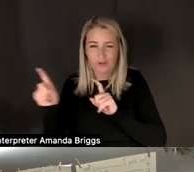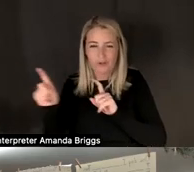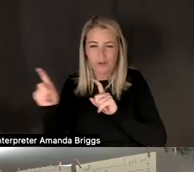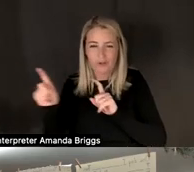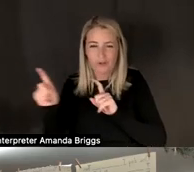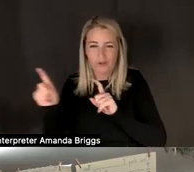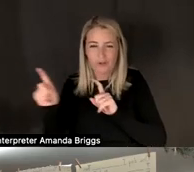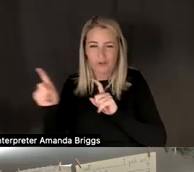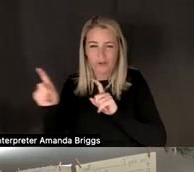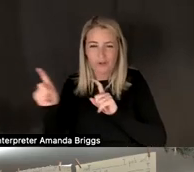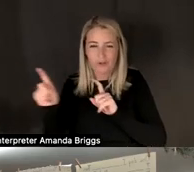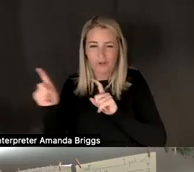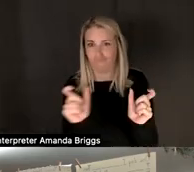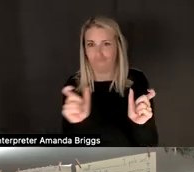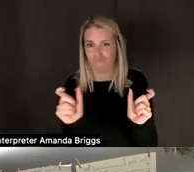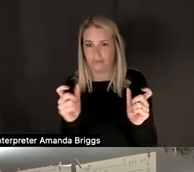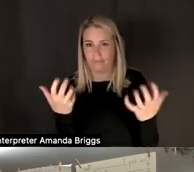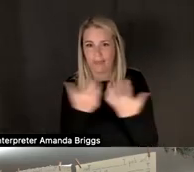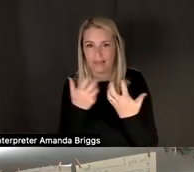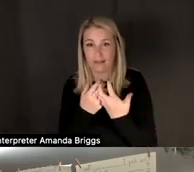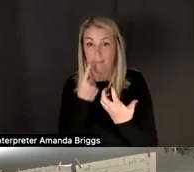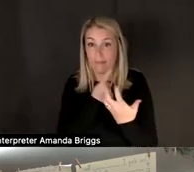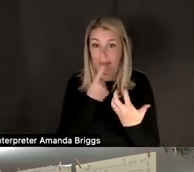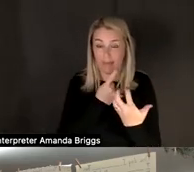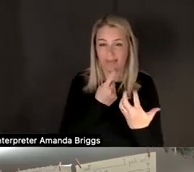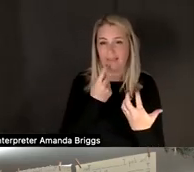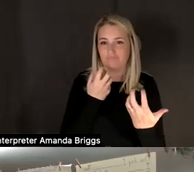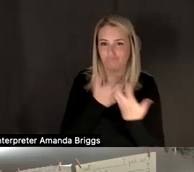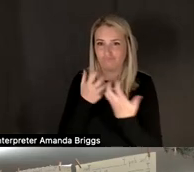mouth to our body. I'm like, so,